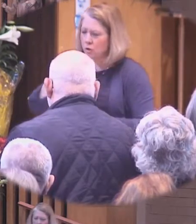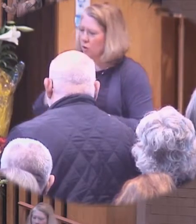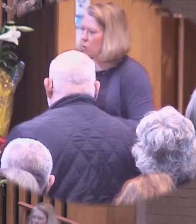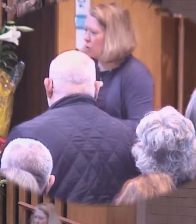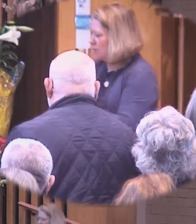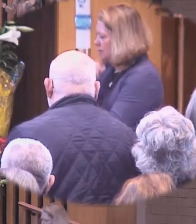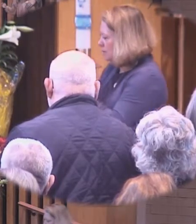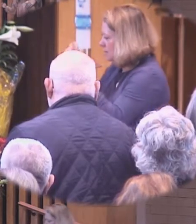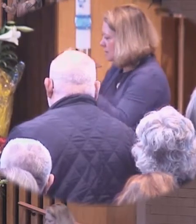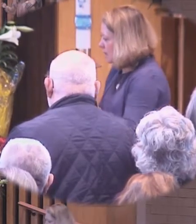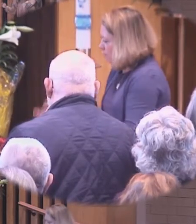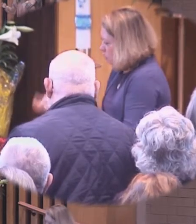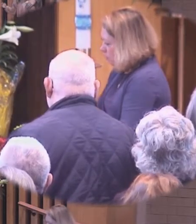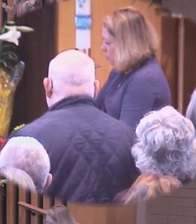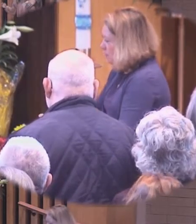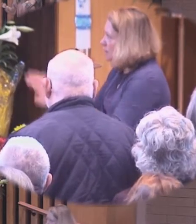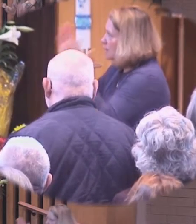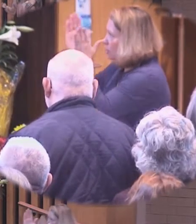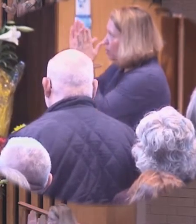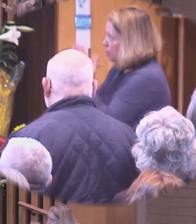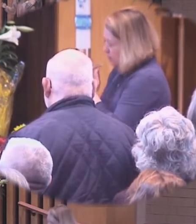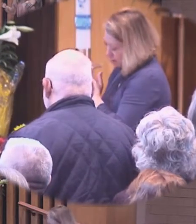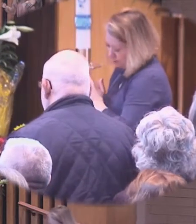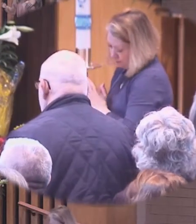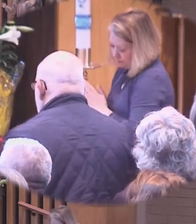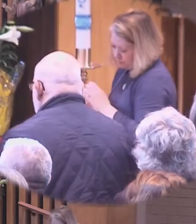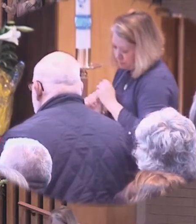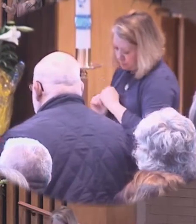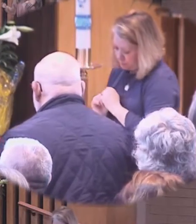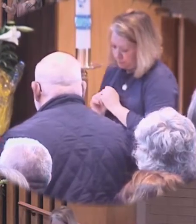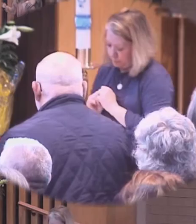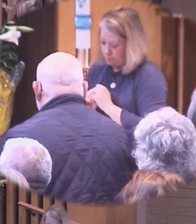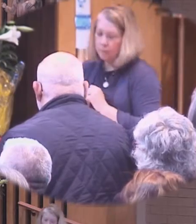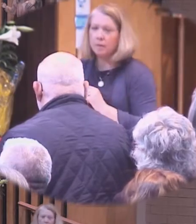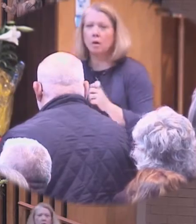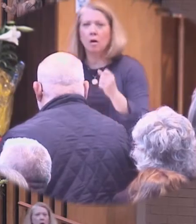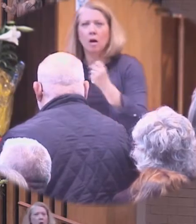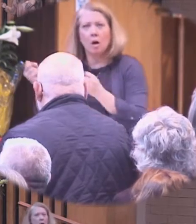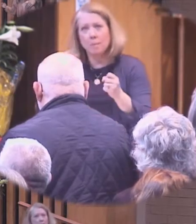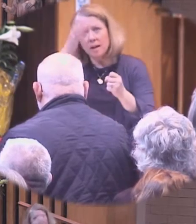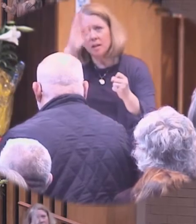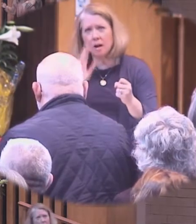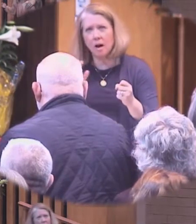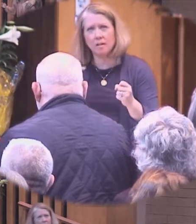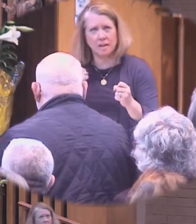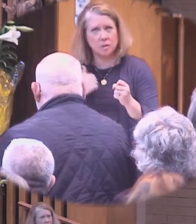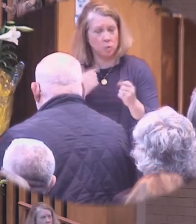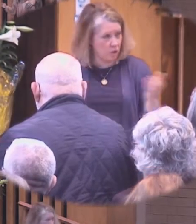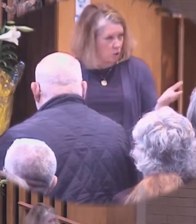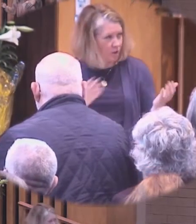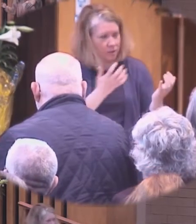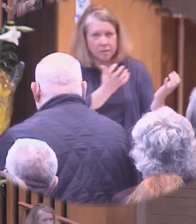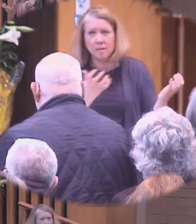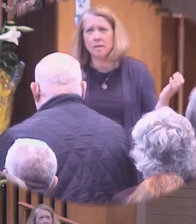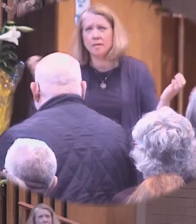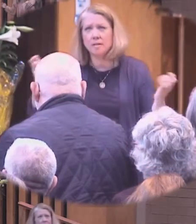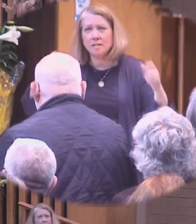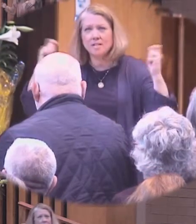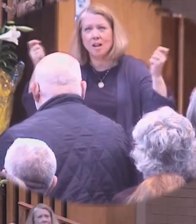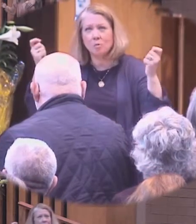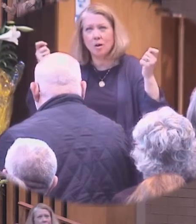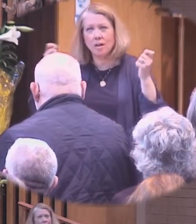Risen Savior, hear our prayer. Almighty God, as we gather to celebrate the resurrection of your